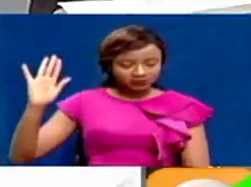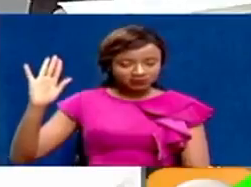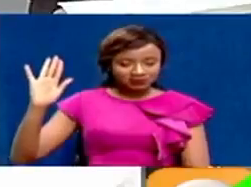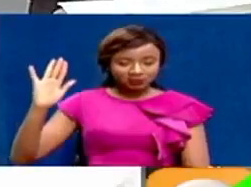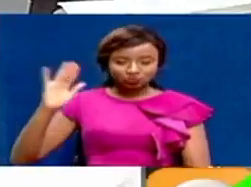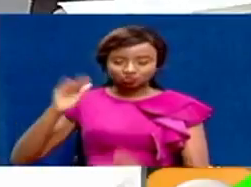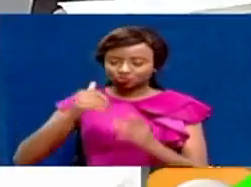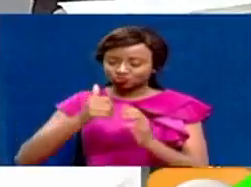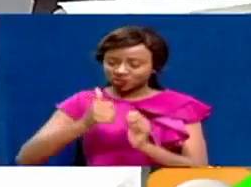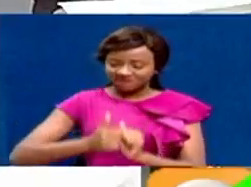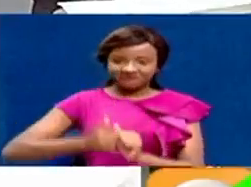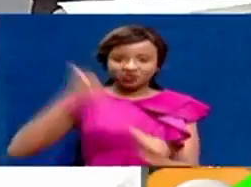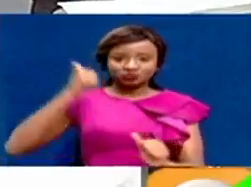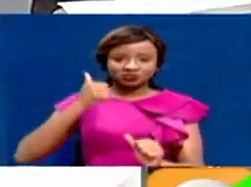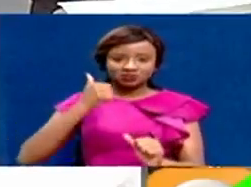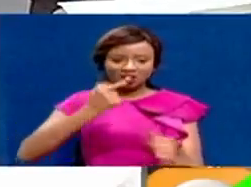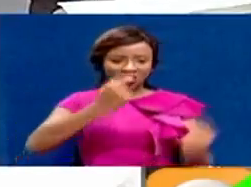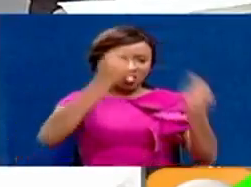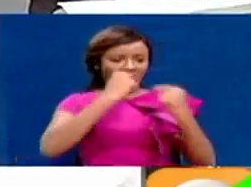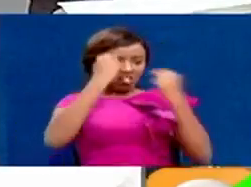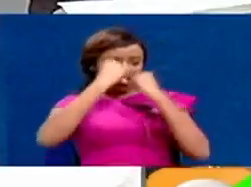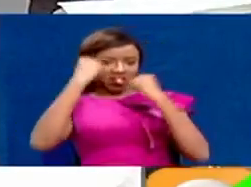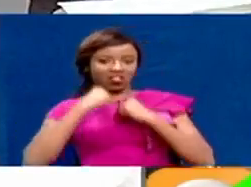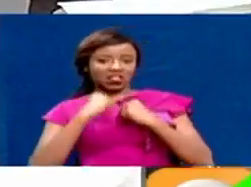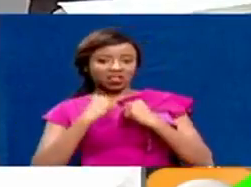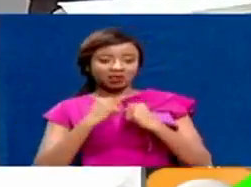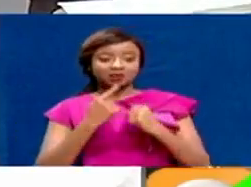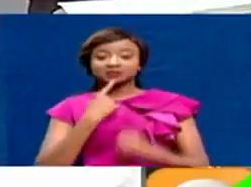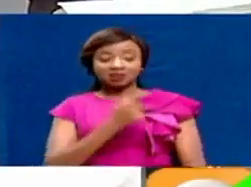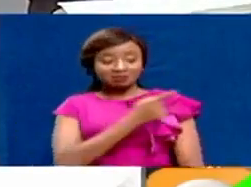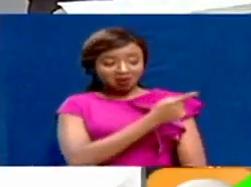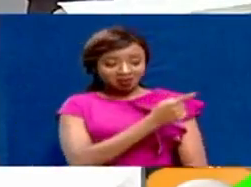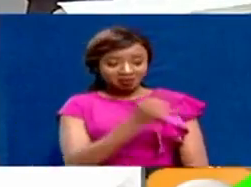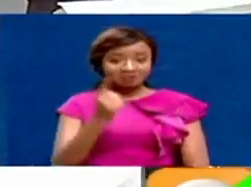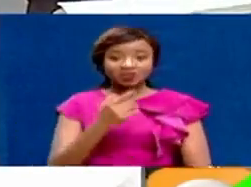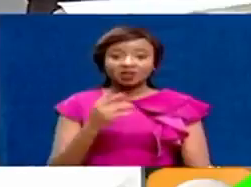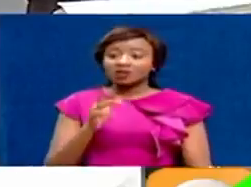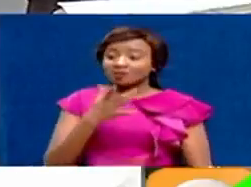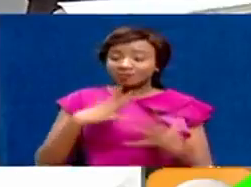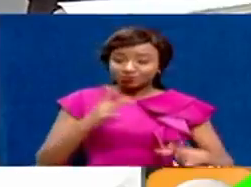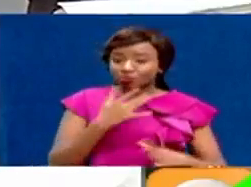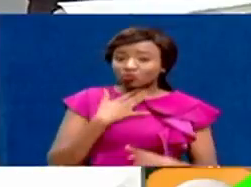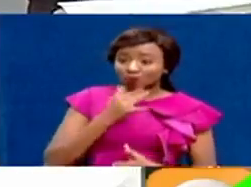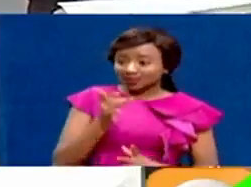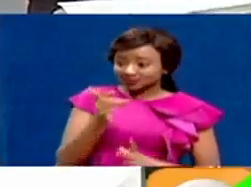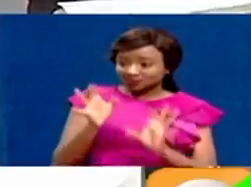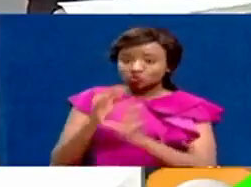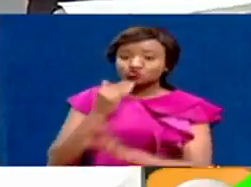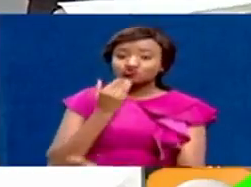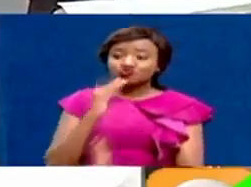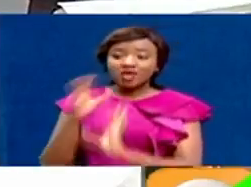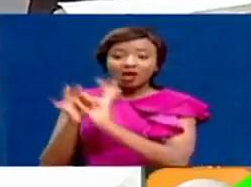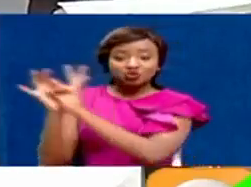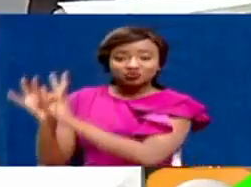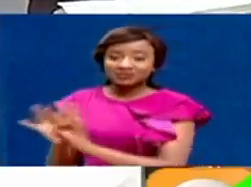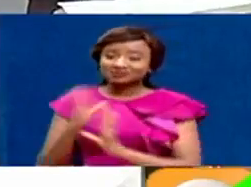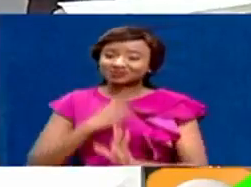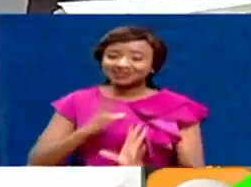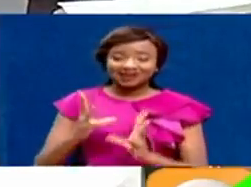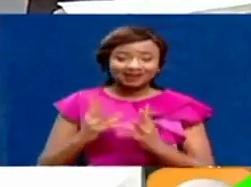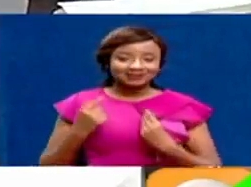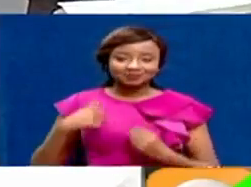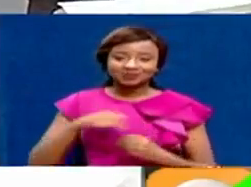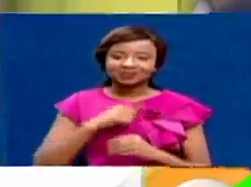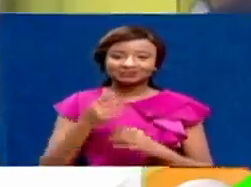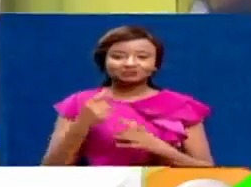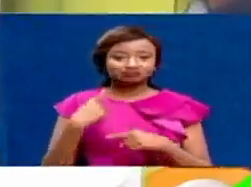as intimidation from external forces and asked those pushing for Luhya unity to allow them to exercise their democratic rights.